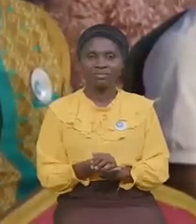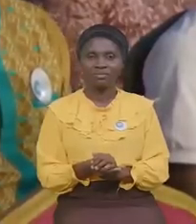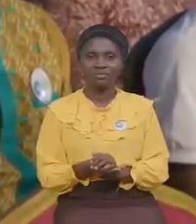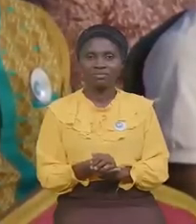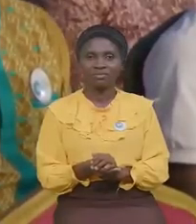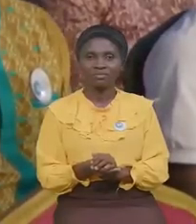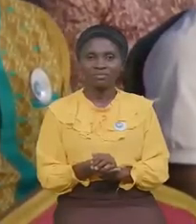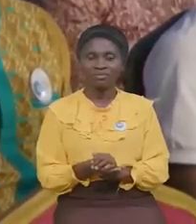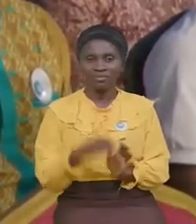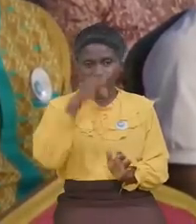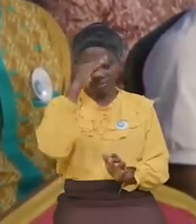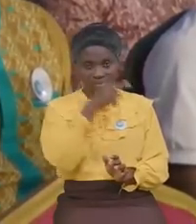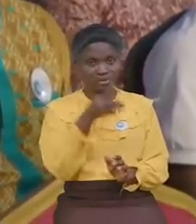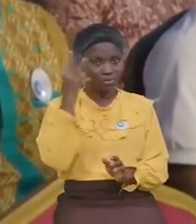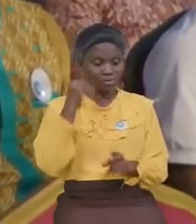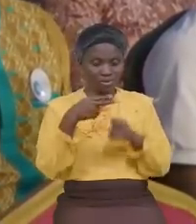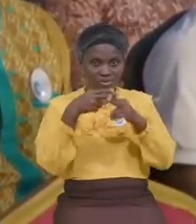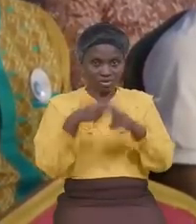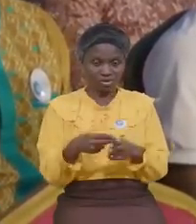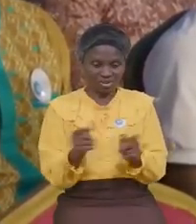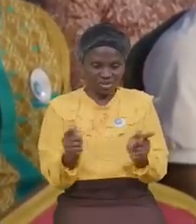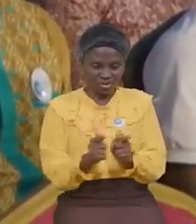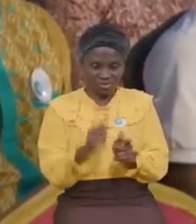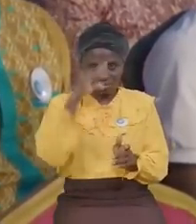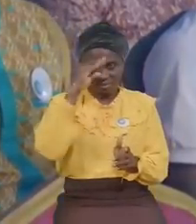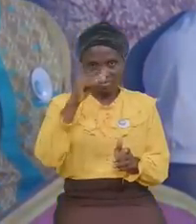He was short. He was little of stature.